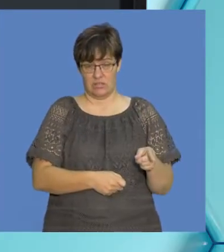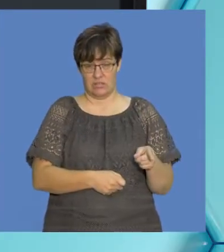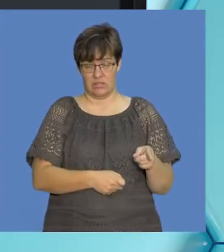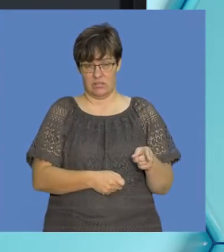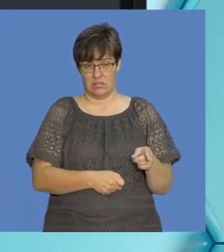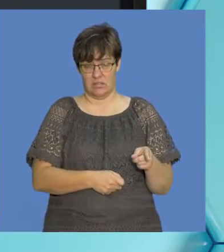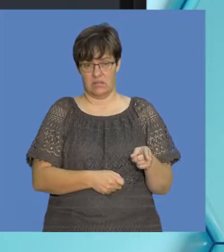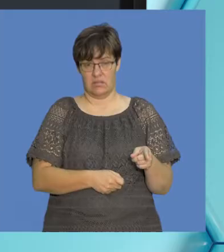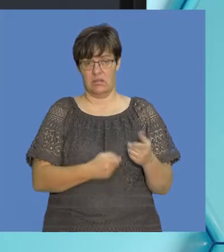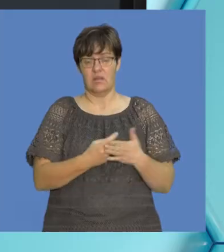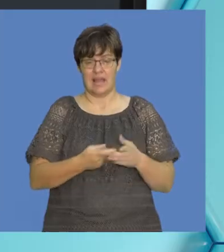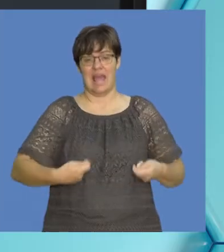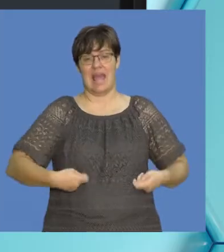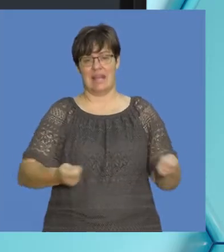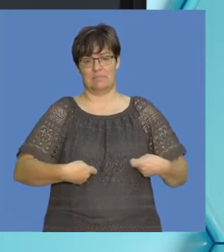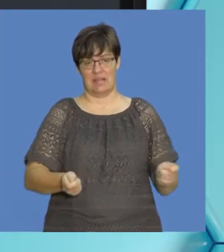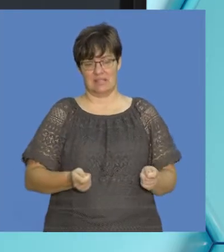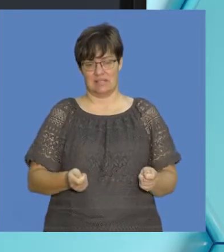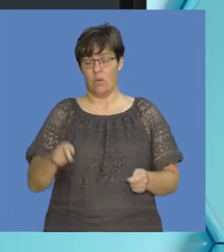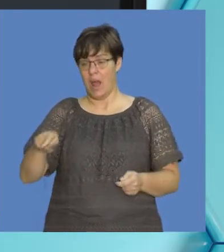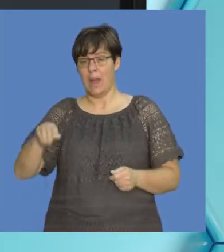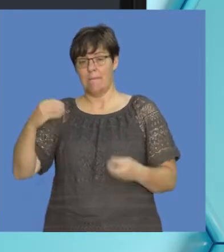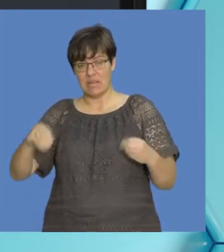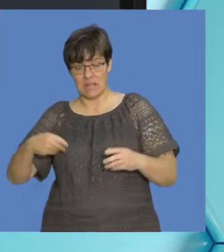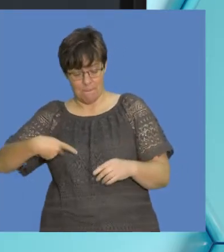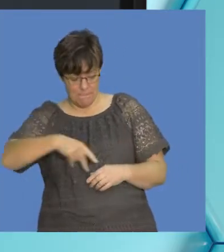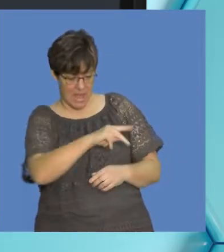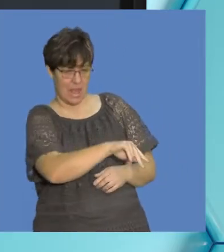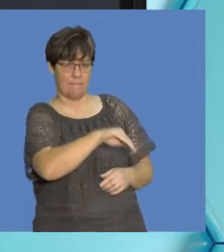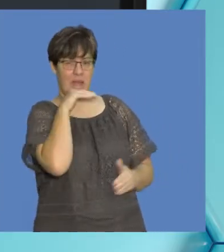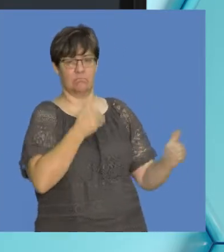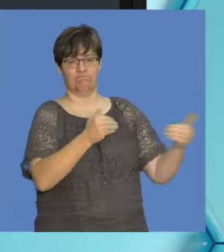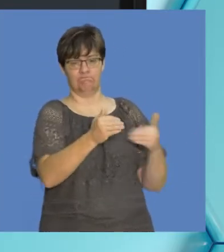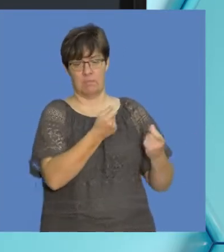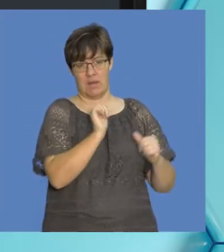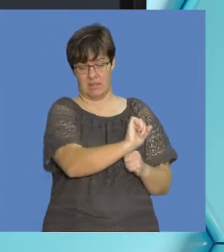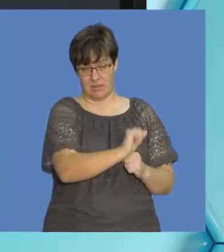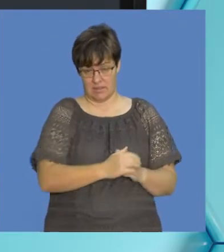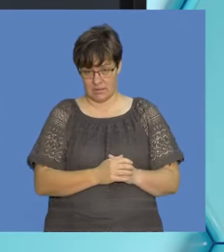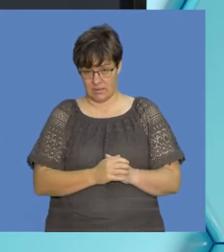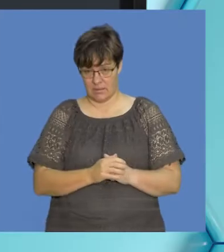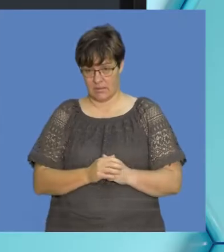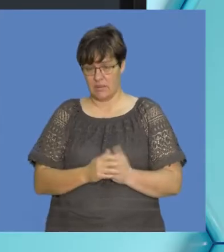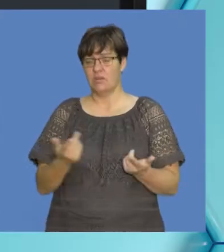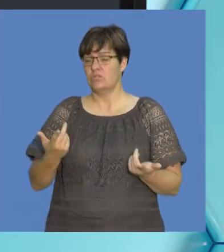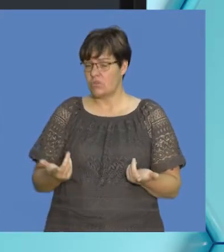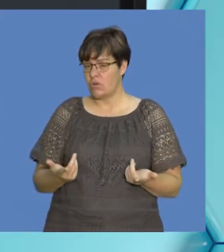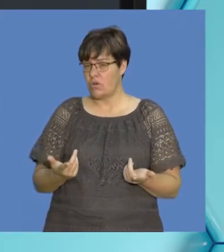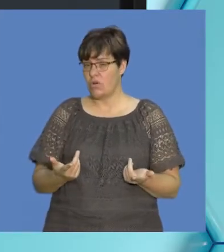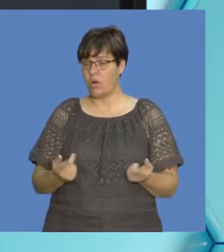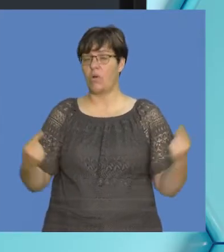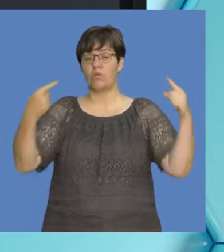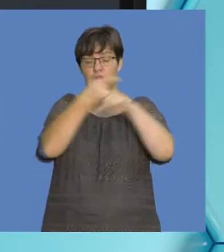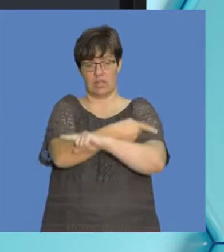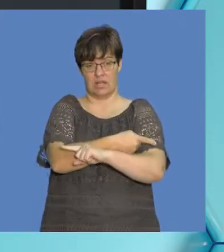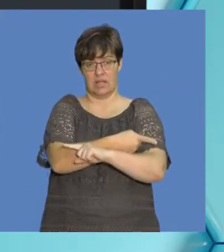an expense to the business, right? And therefore, what's my contra entry? A debit